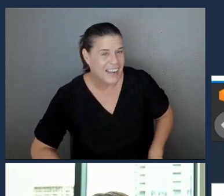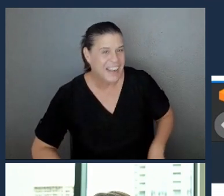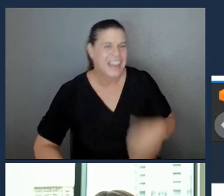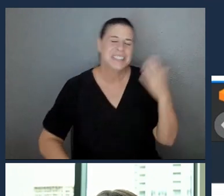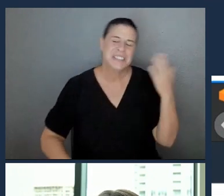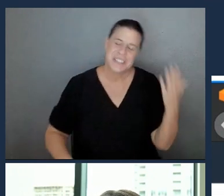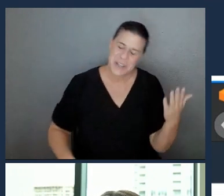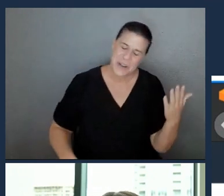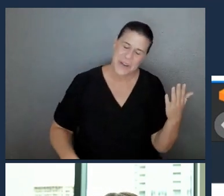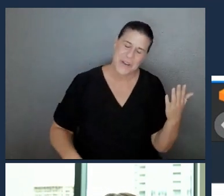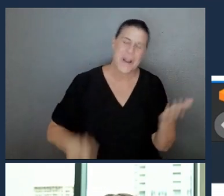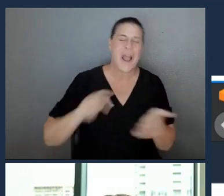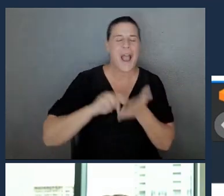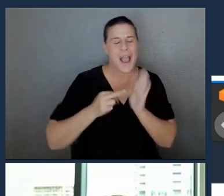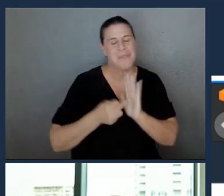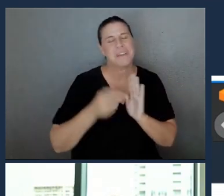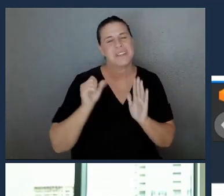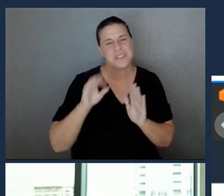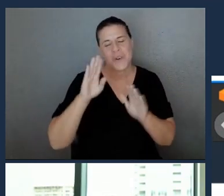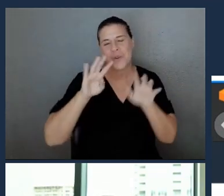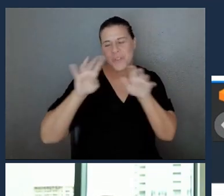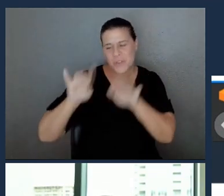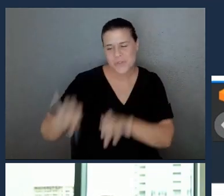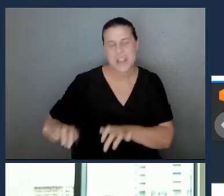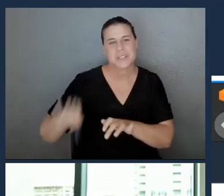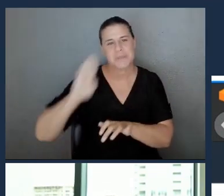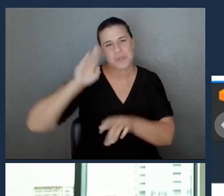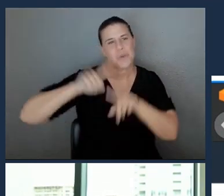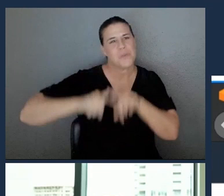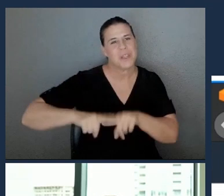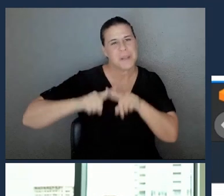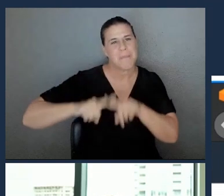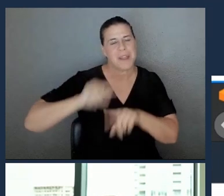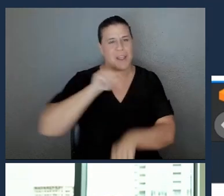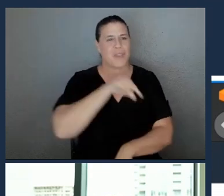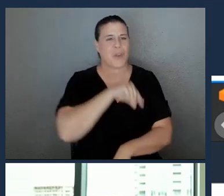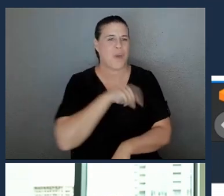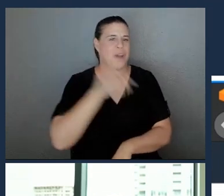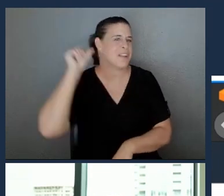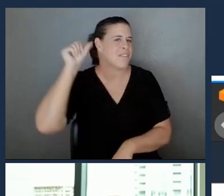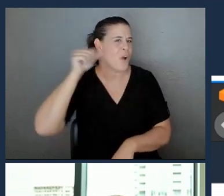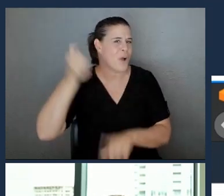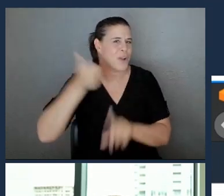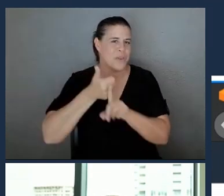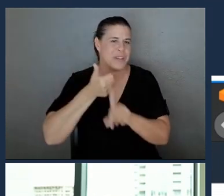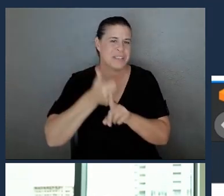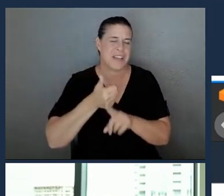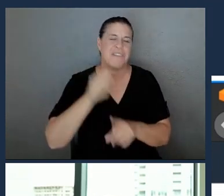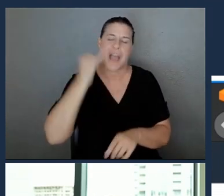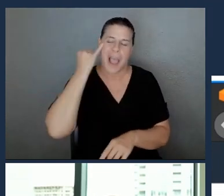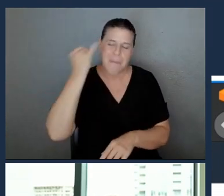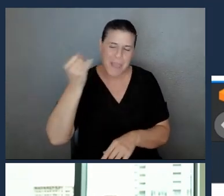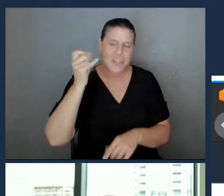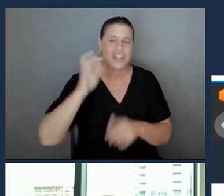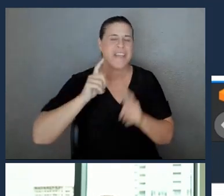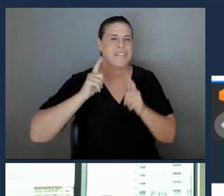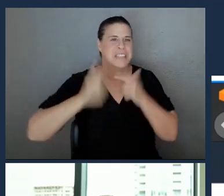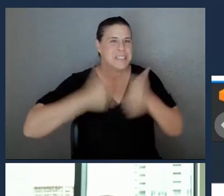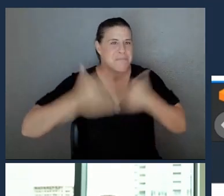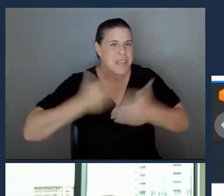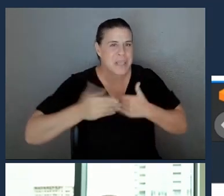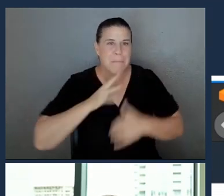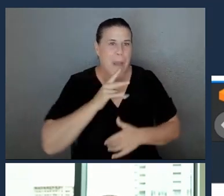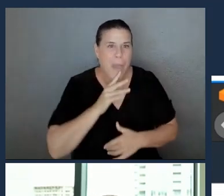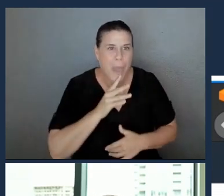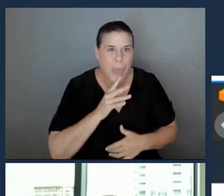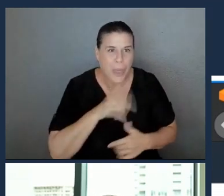So so your transcription will really depend on the quality of the audio itself. So I imagine when you speed it up, it's going to affect